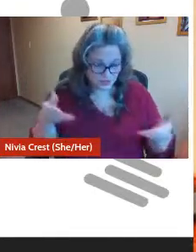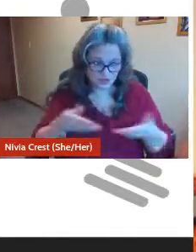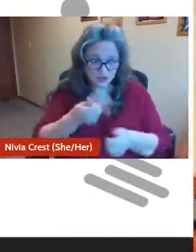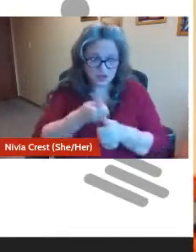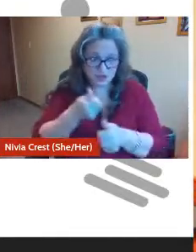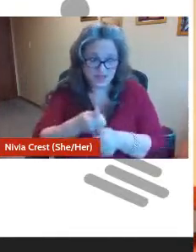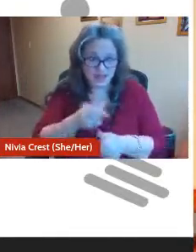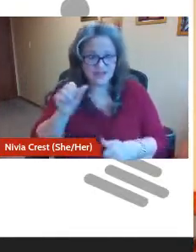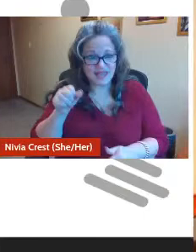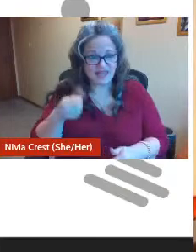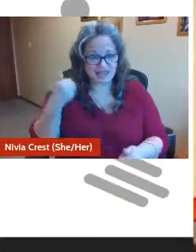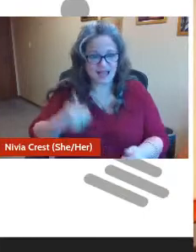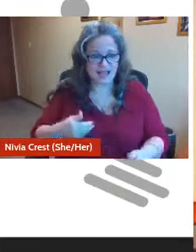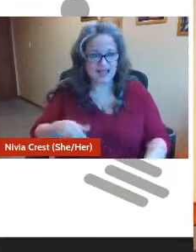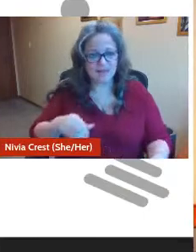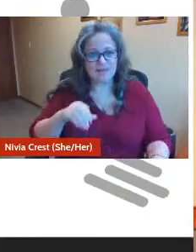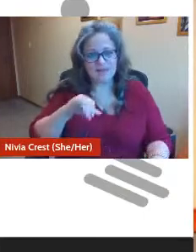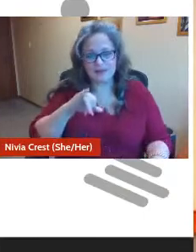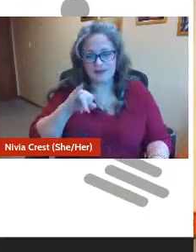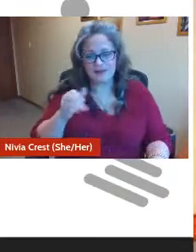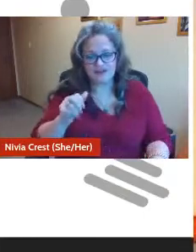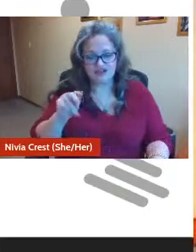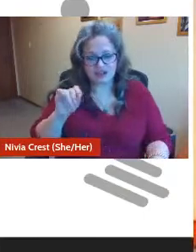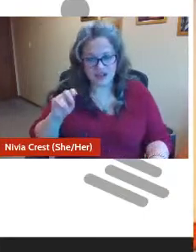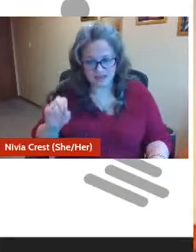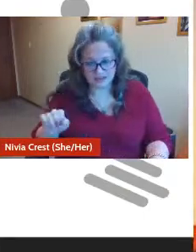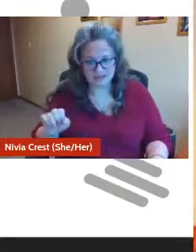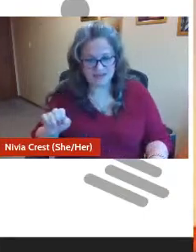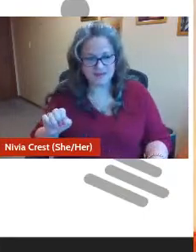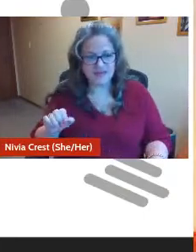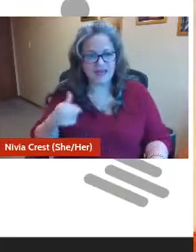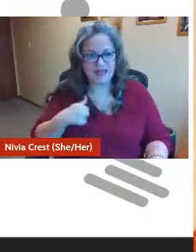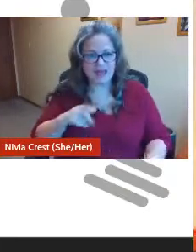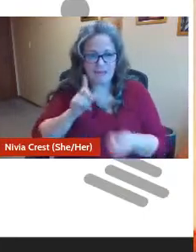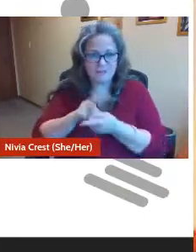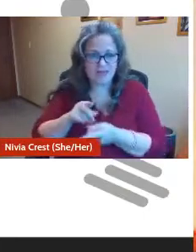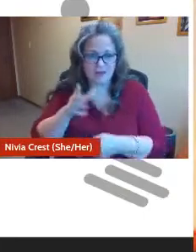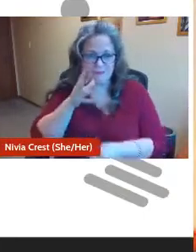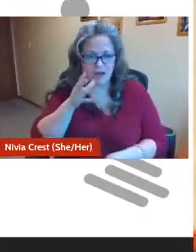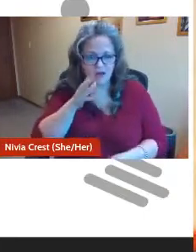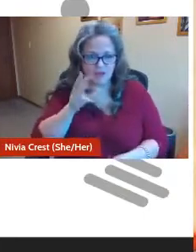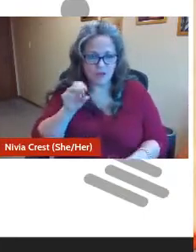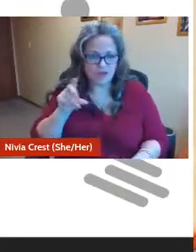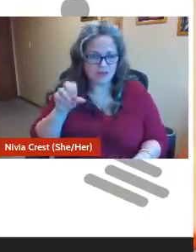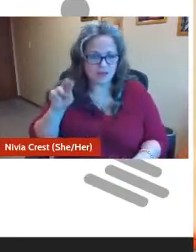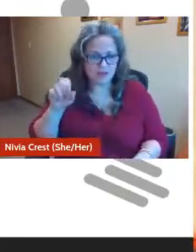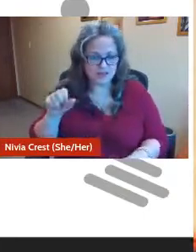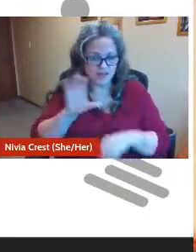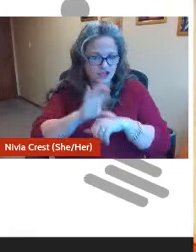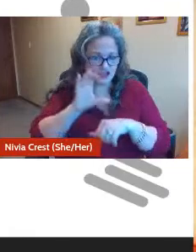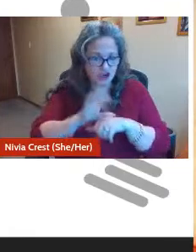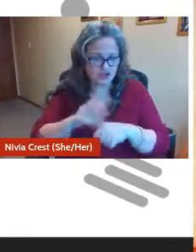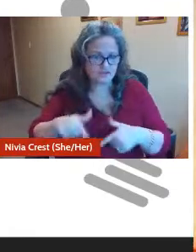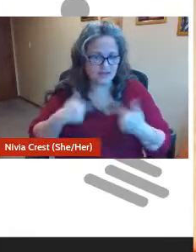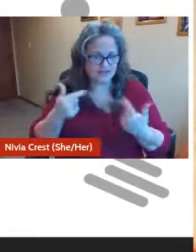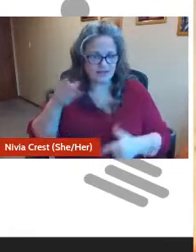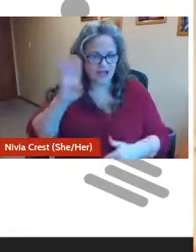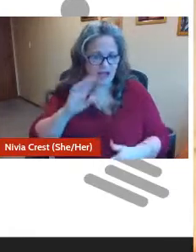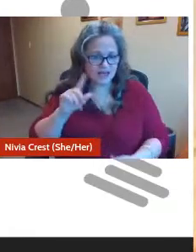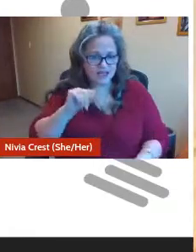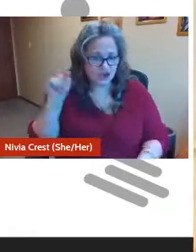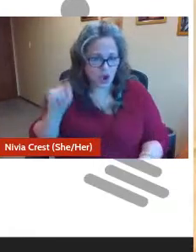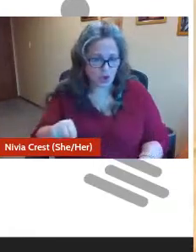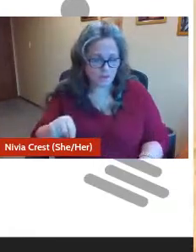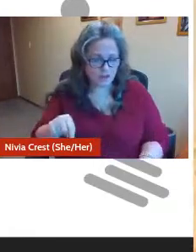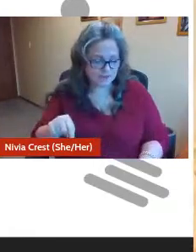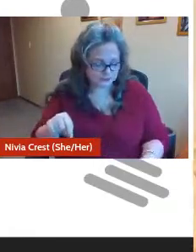my name is Jeanette Charity Cole, and I met Mother Williams at the Church of the Living God in Tacoma, Temple